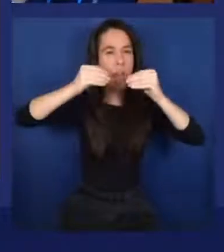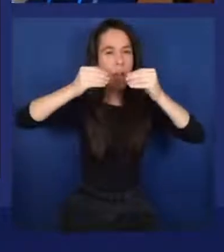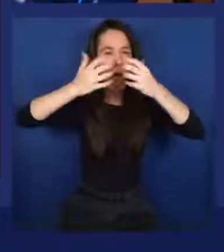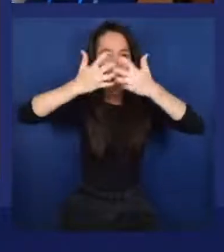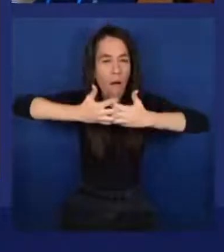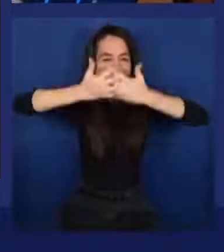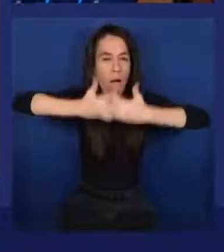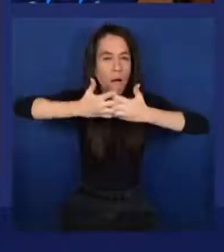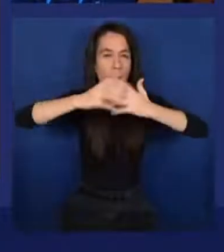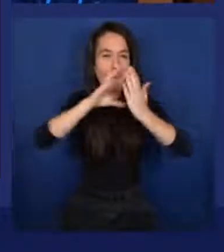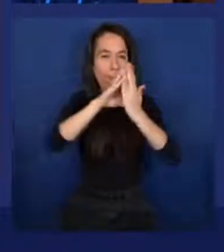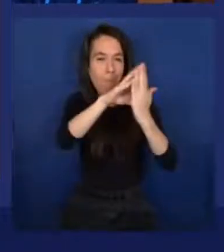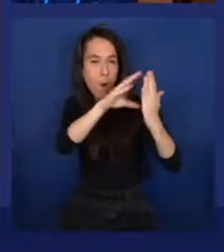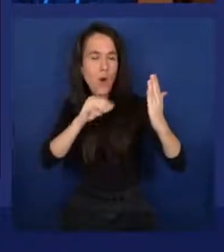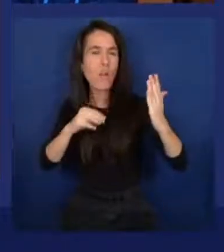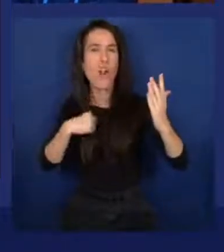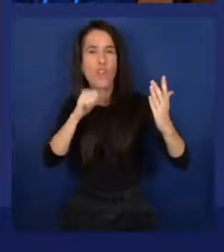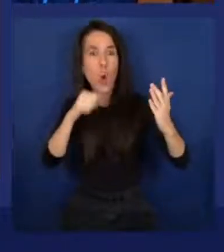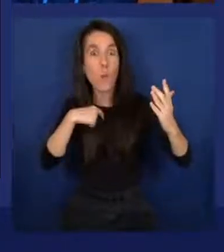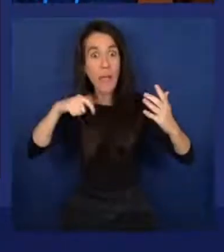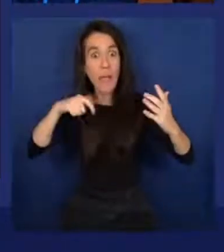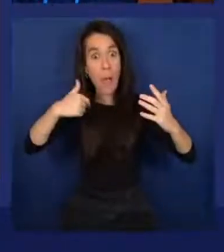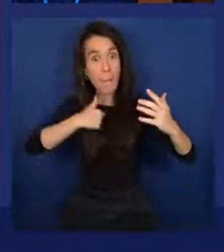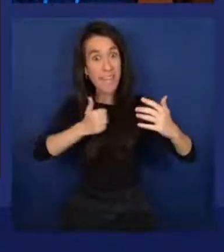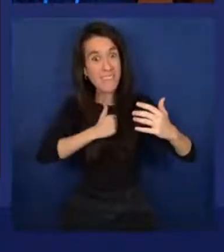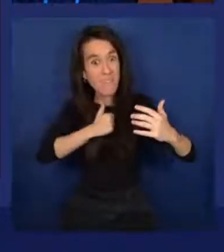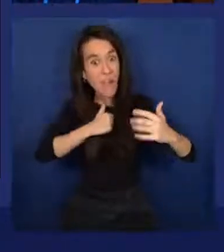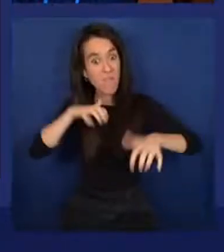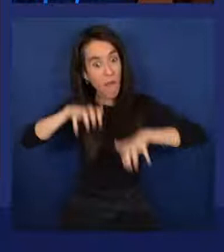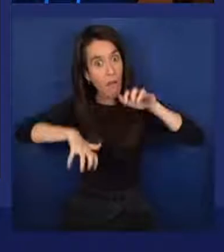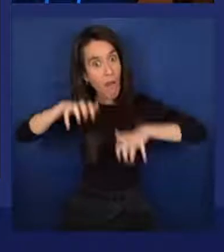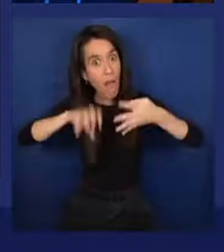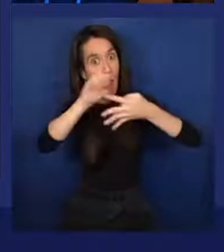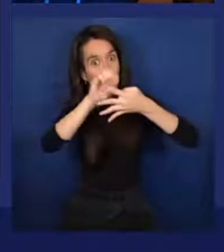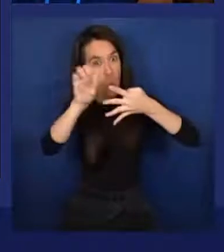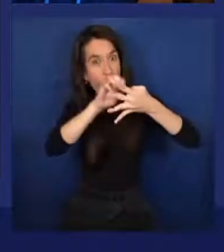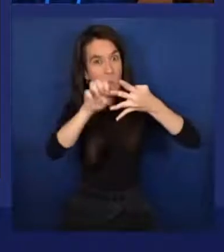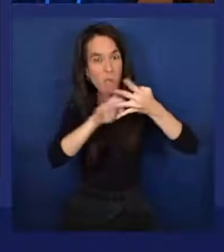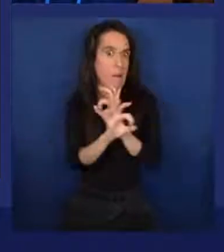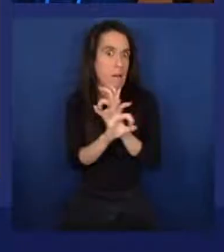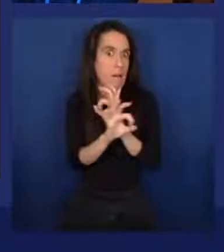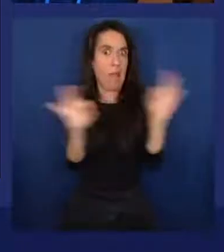don't have to bother about that. I see. And so that's the nice part.